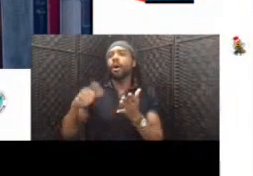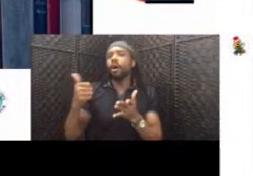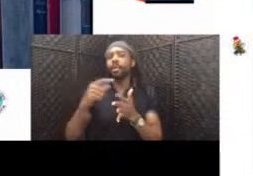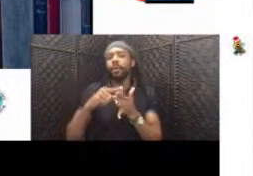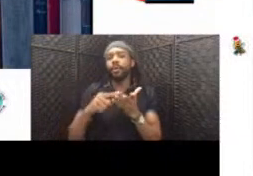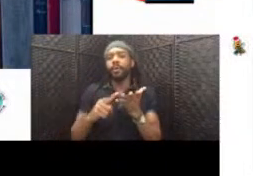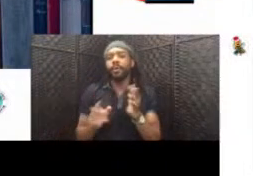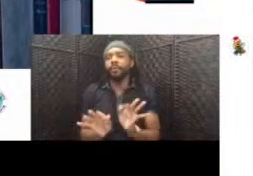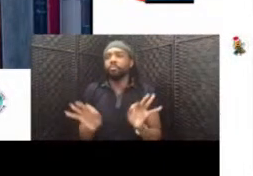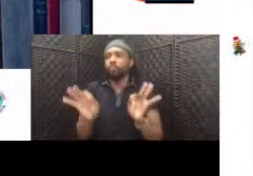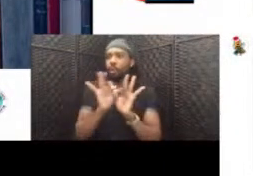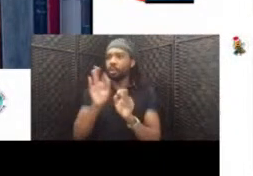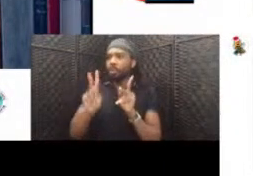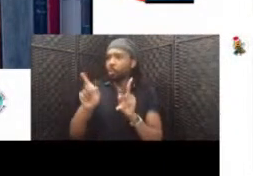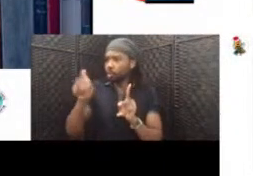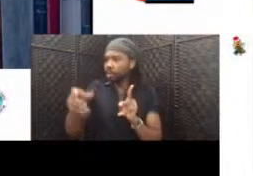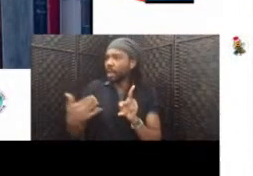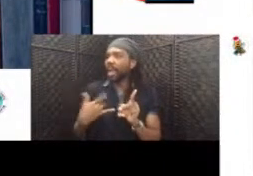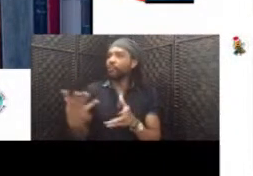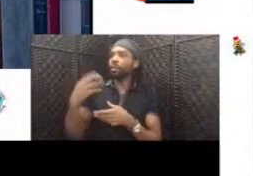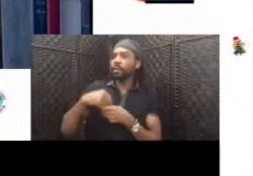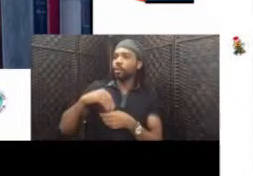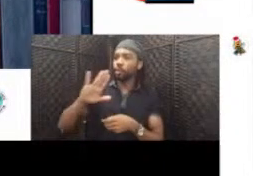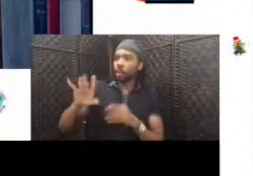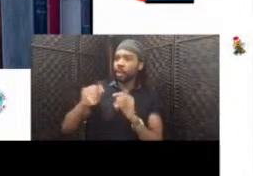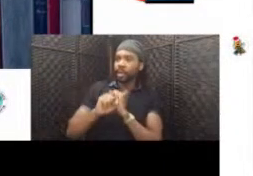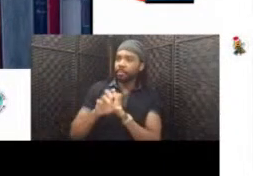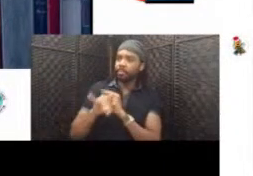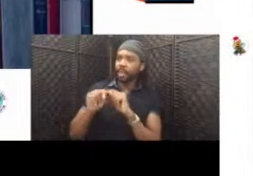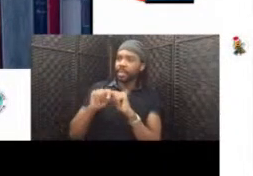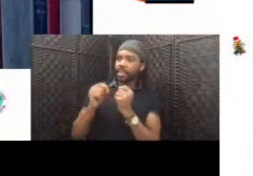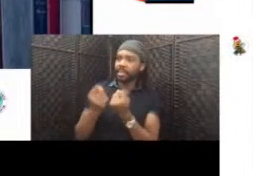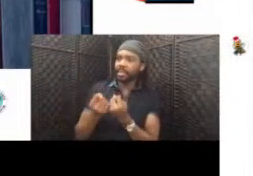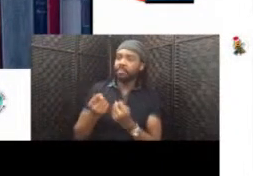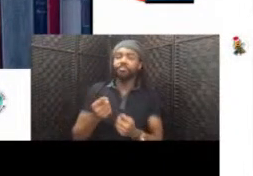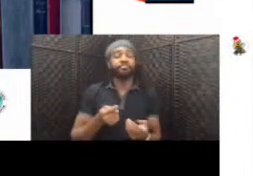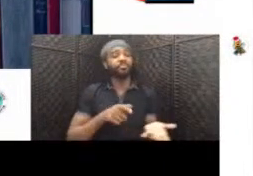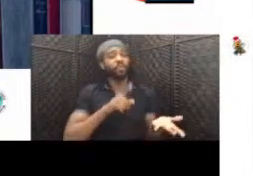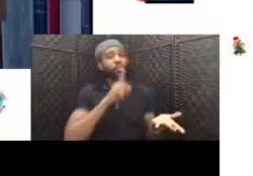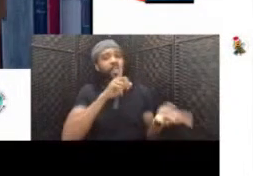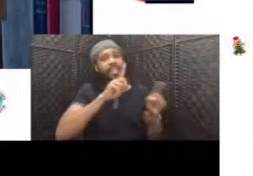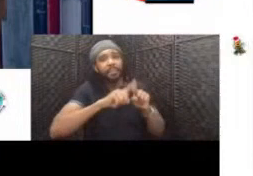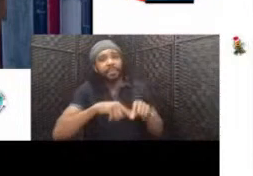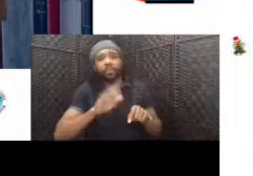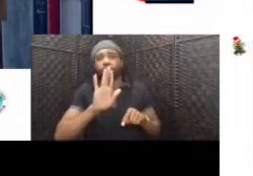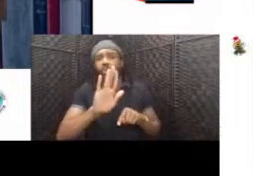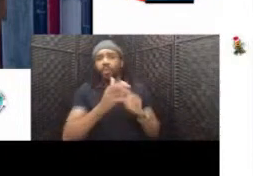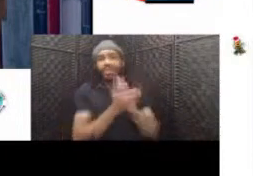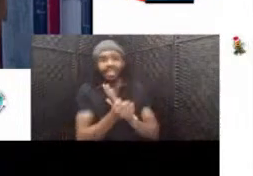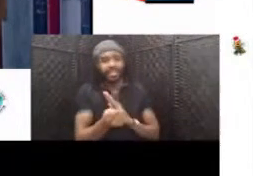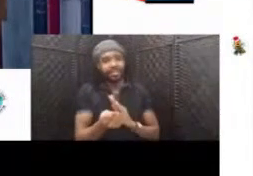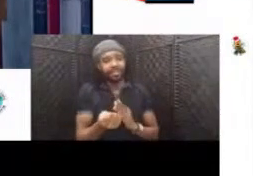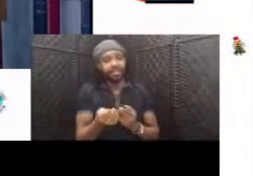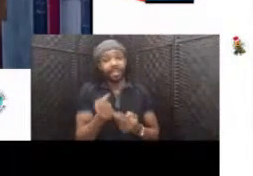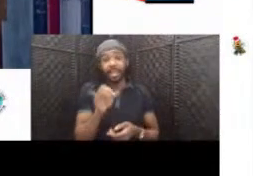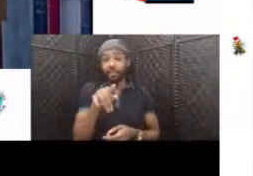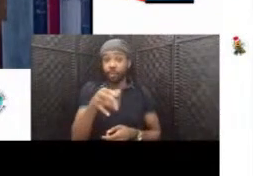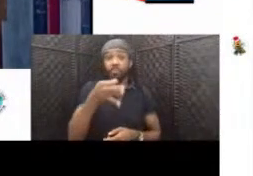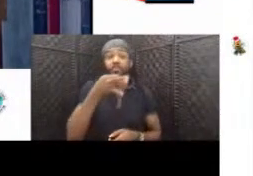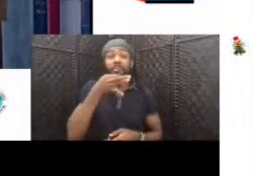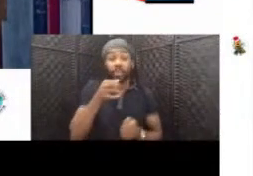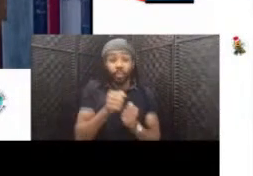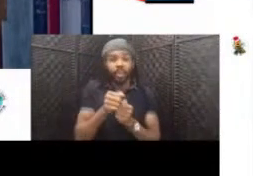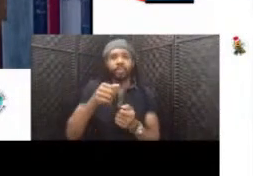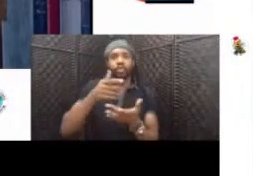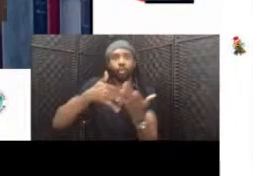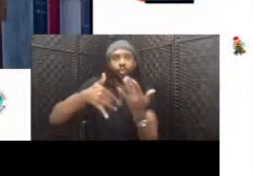of people do you need on a campaign? Yeah, I mean, I think it really depends on what your own skill set is, right? So if you're really good with social media and